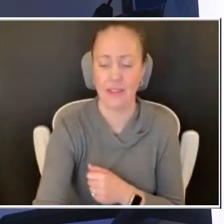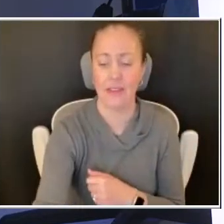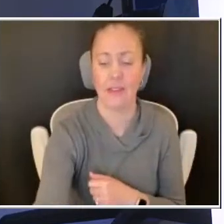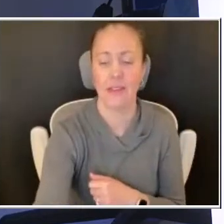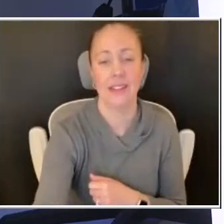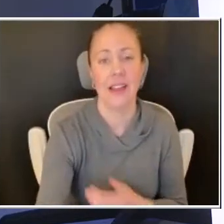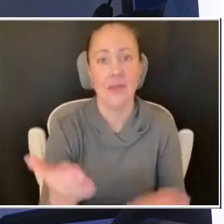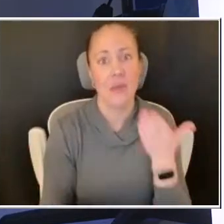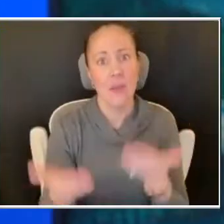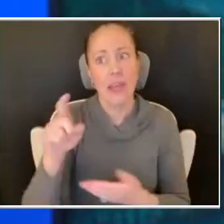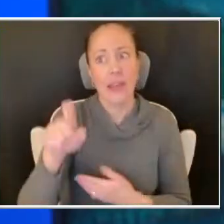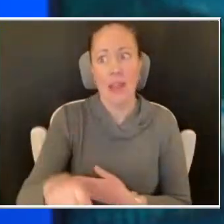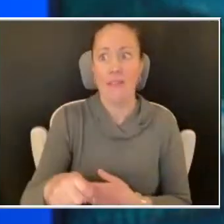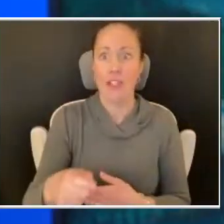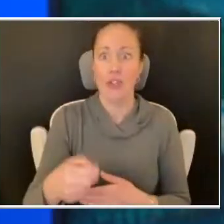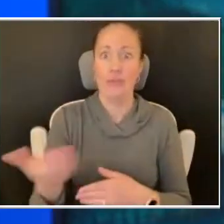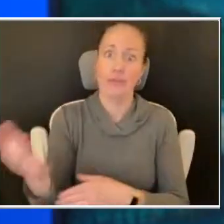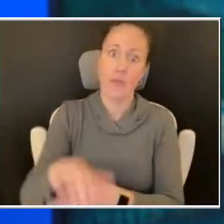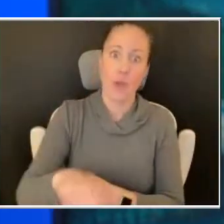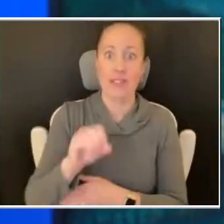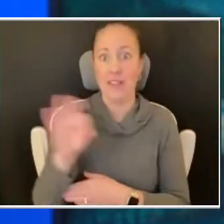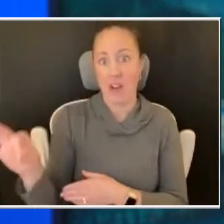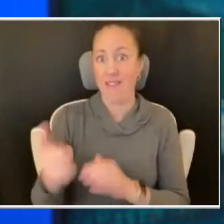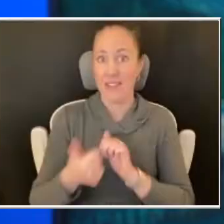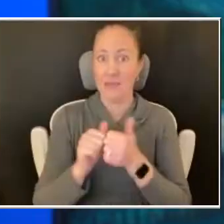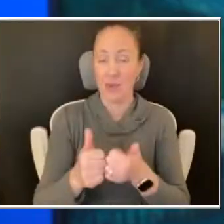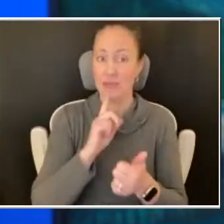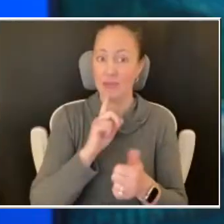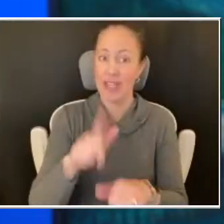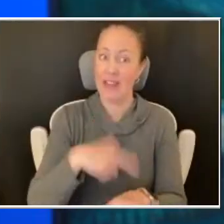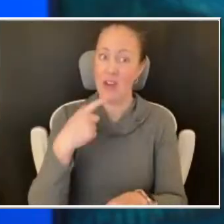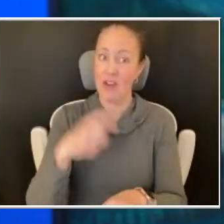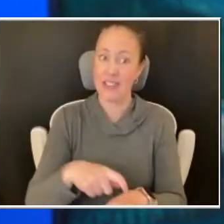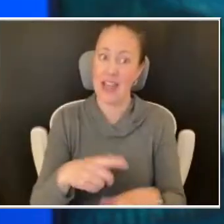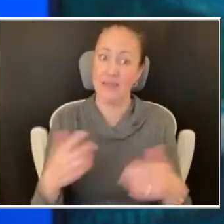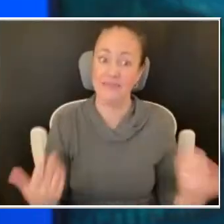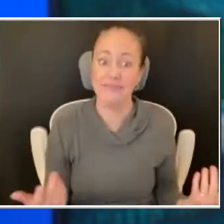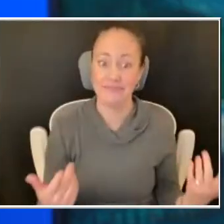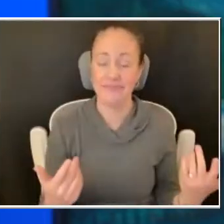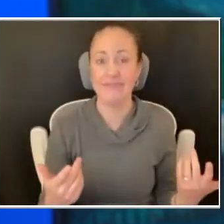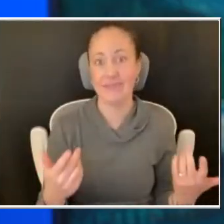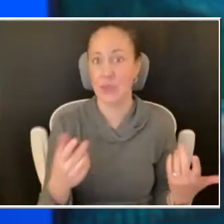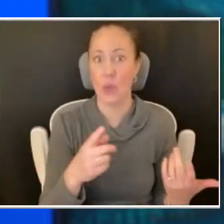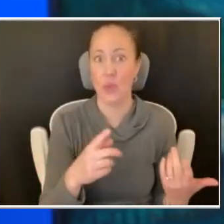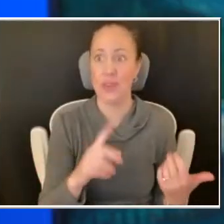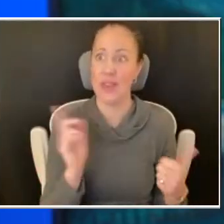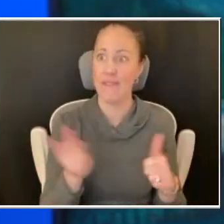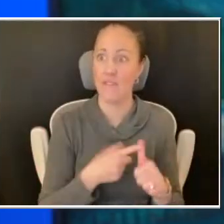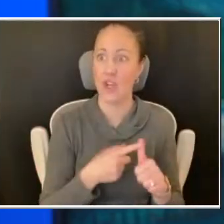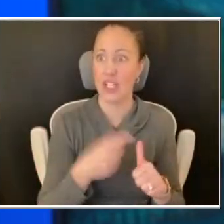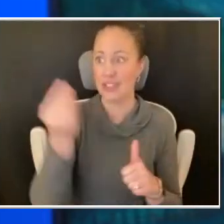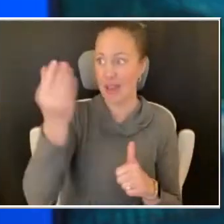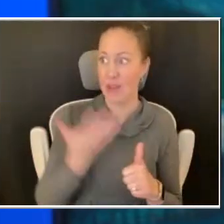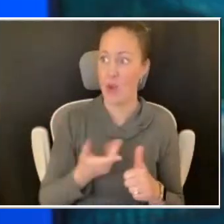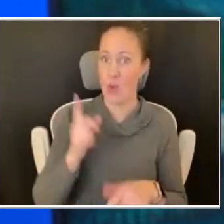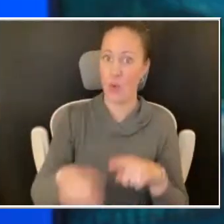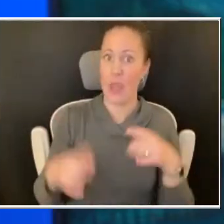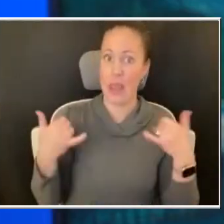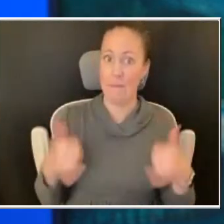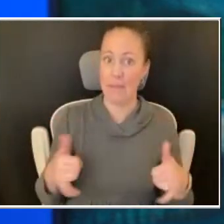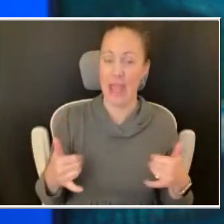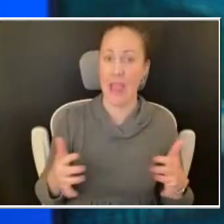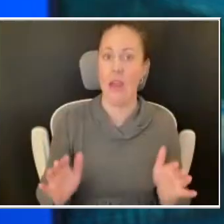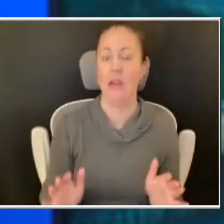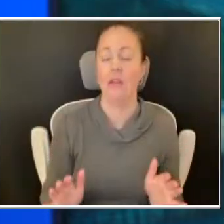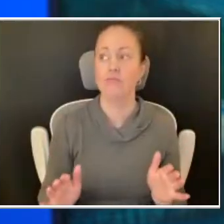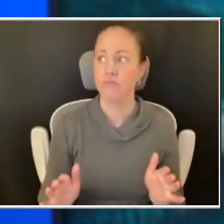was something that I'd always done, just something that I'd always loved. And so kind of getting that initial, like, you can't play, was definitely disappointing.